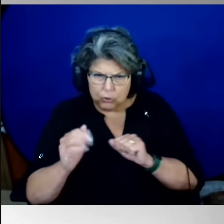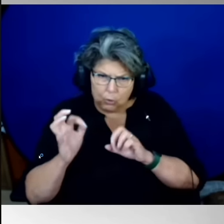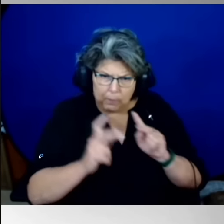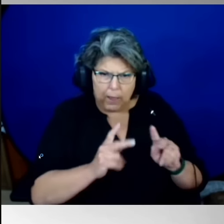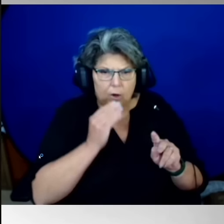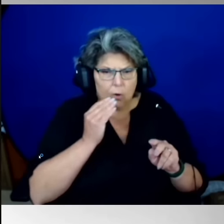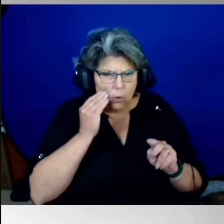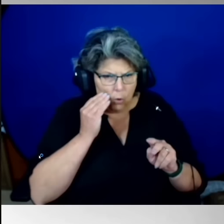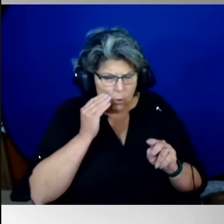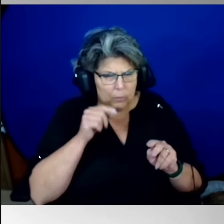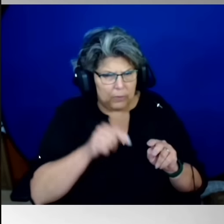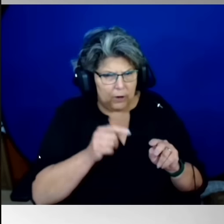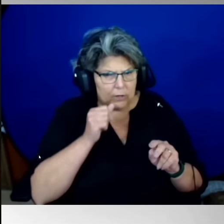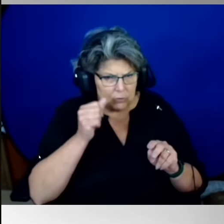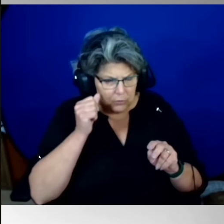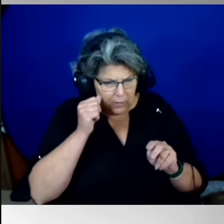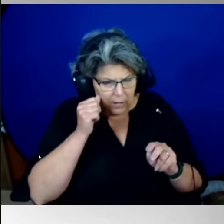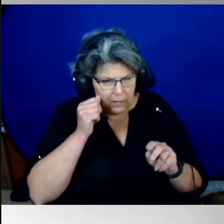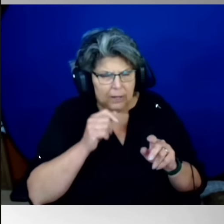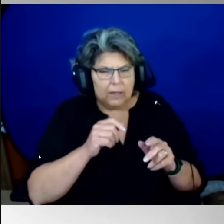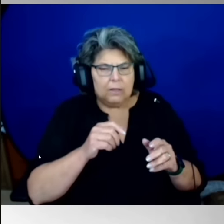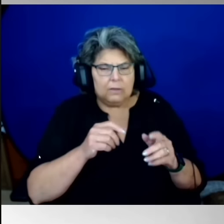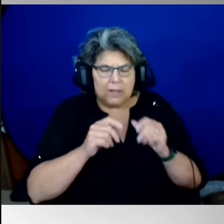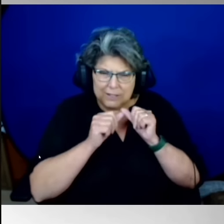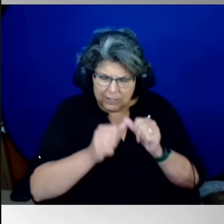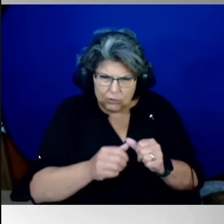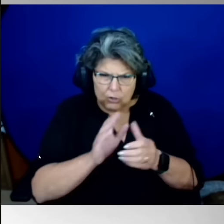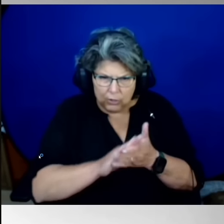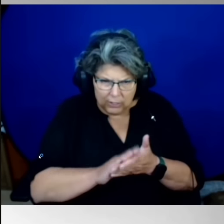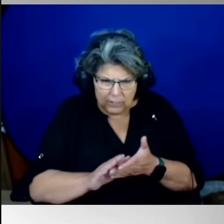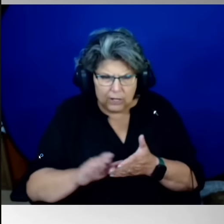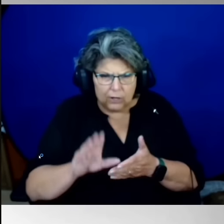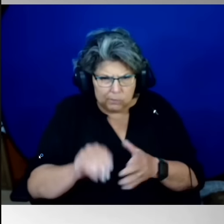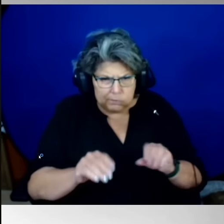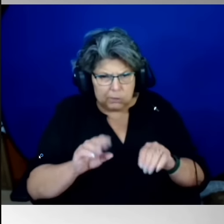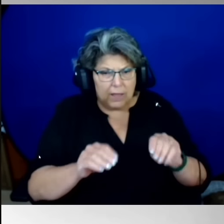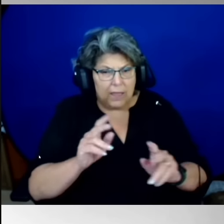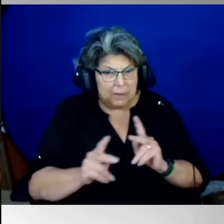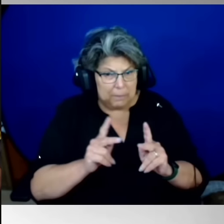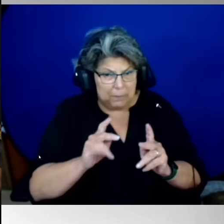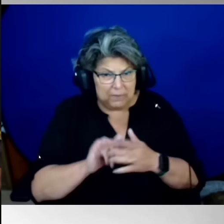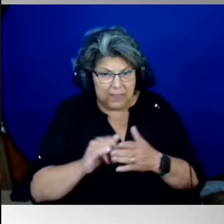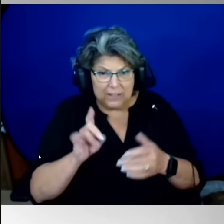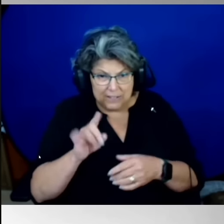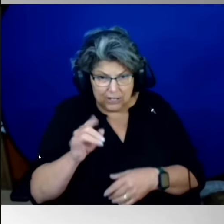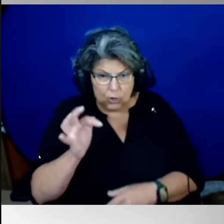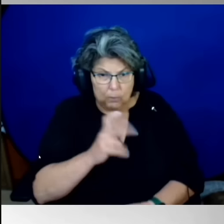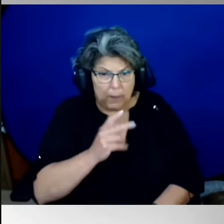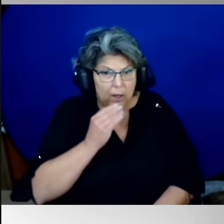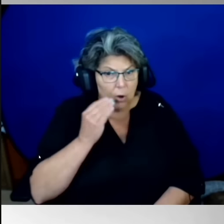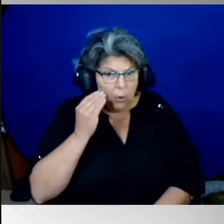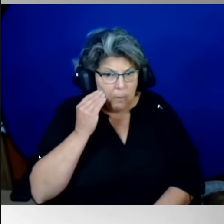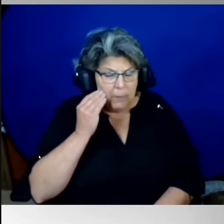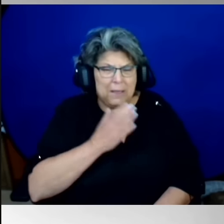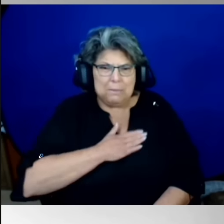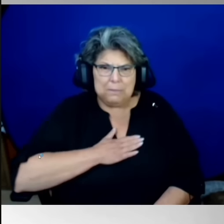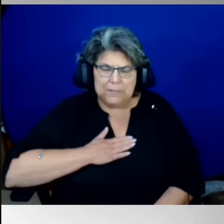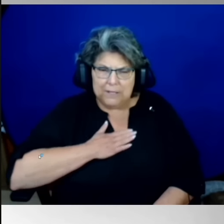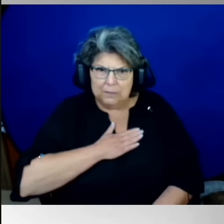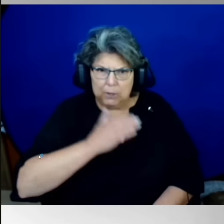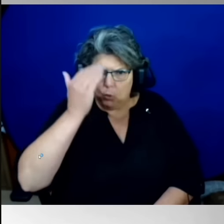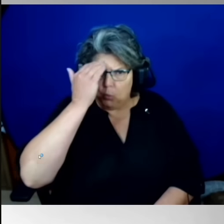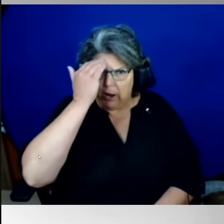made there, mop up. However, the mop up continues, and we would like to ask those folks that have repopulated in the area, please be cognizant